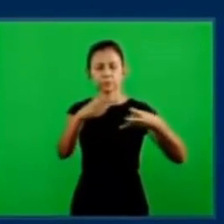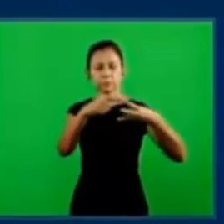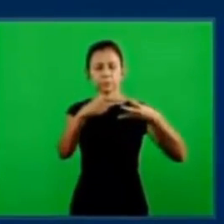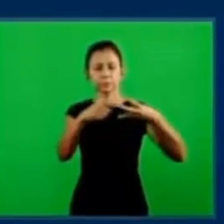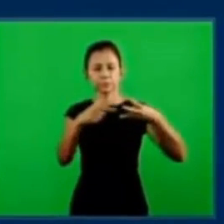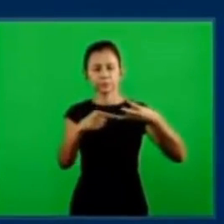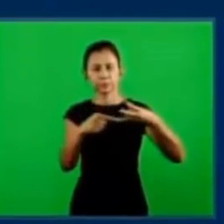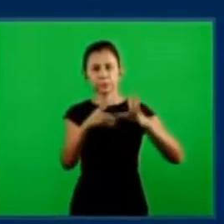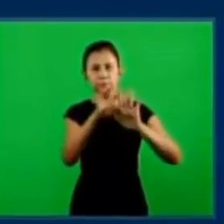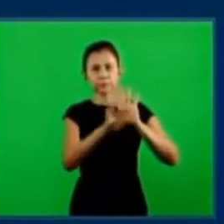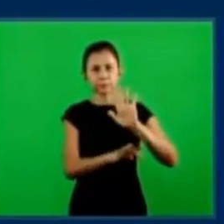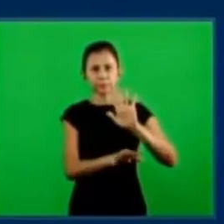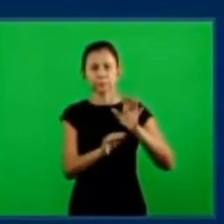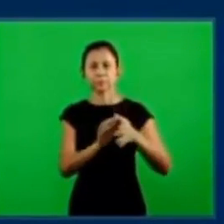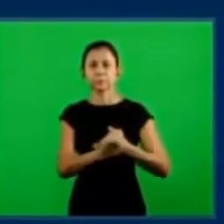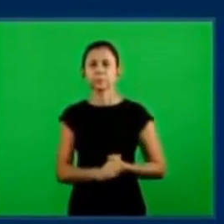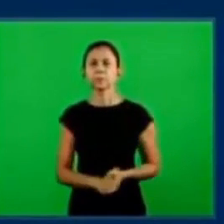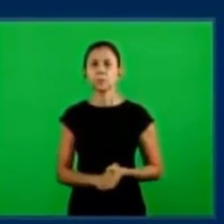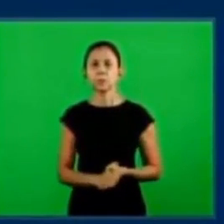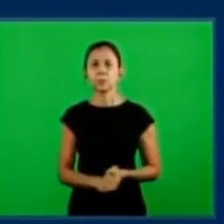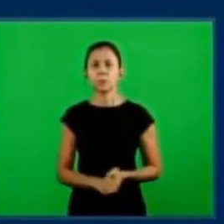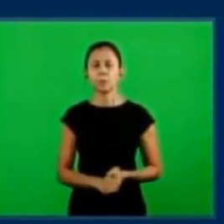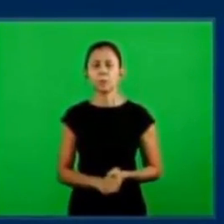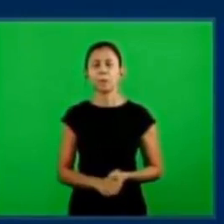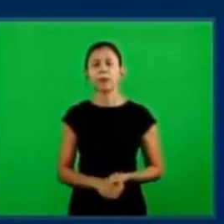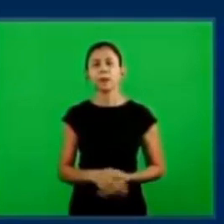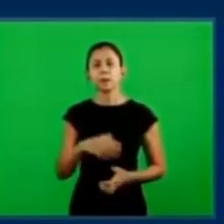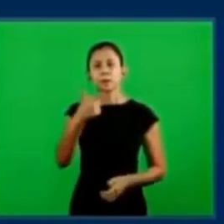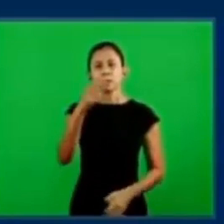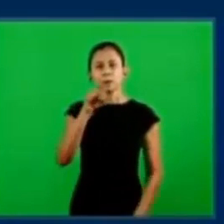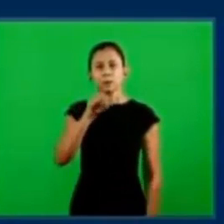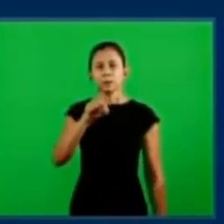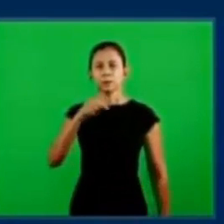So our material study will be